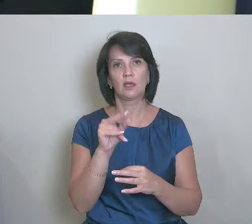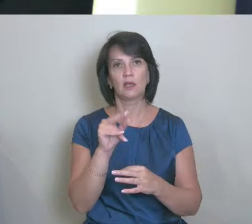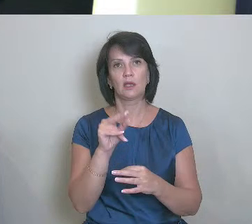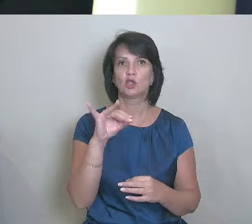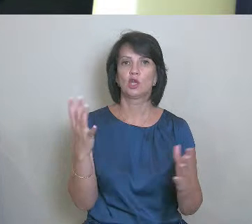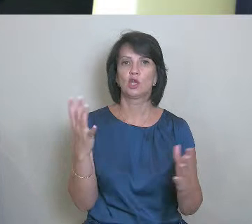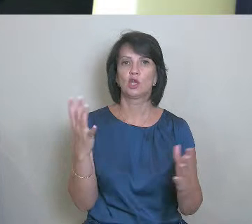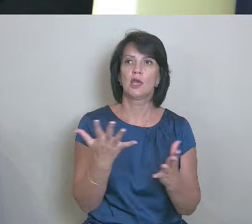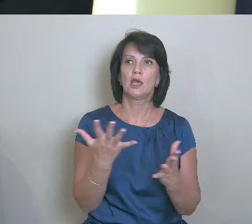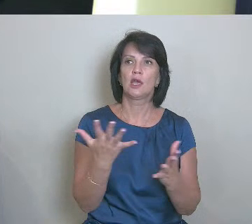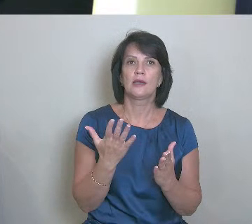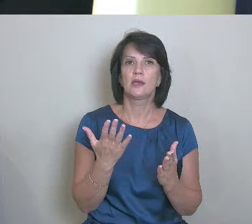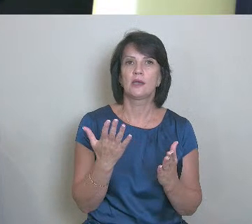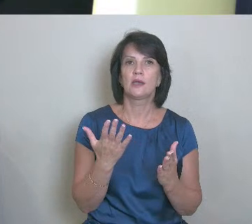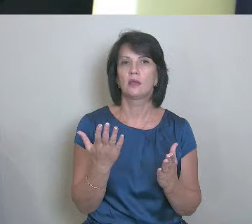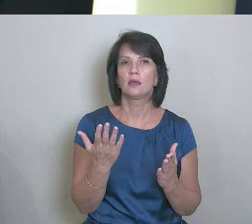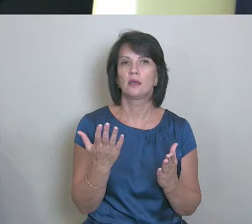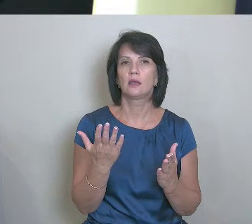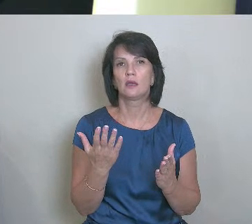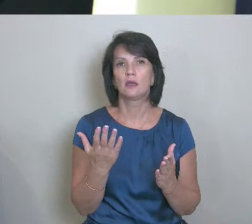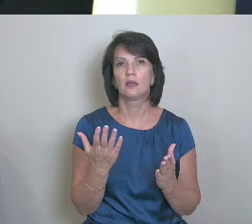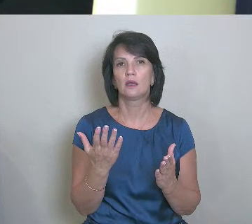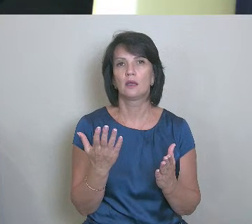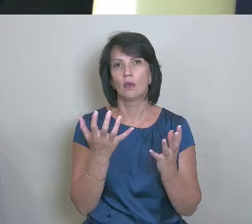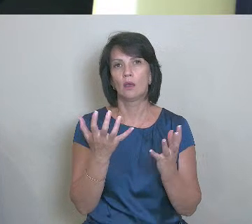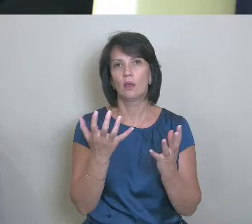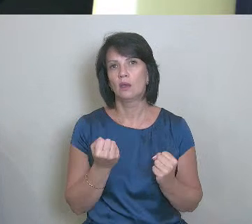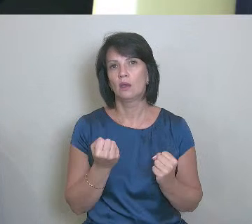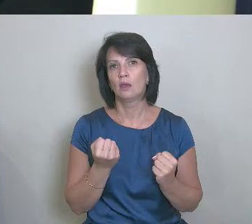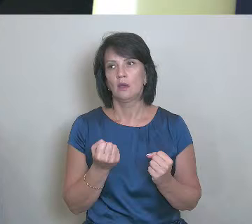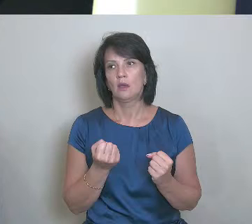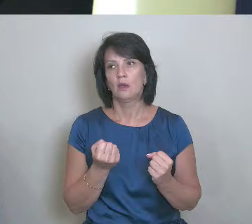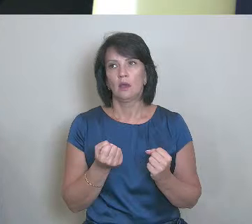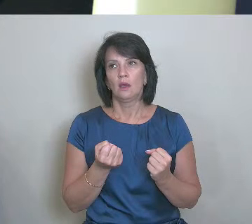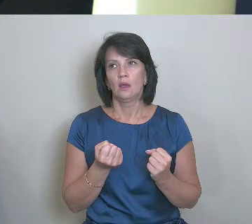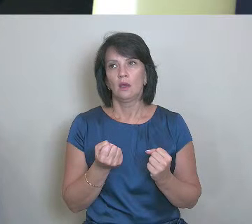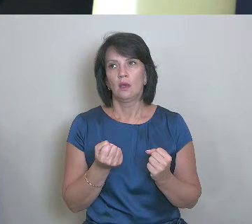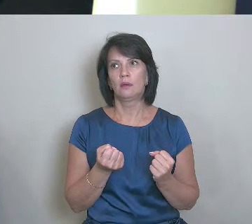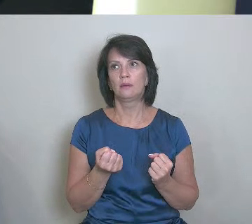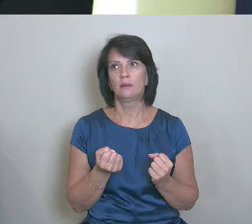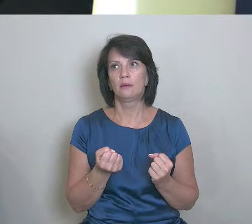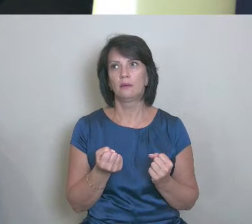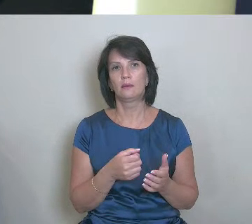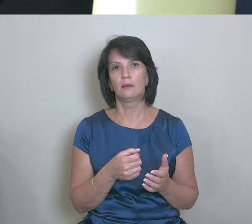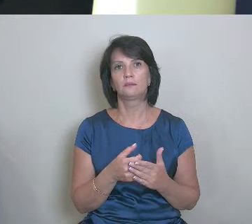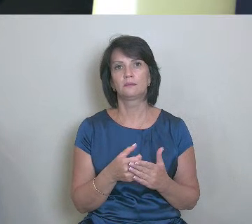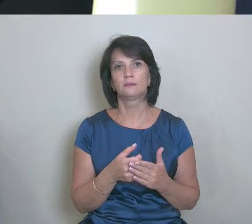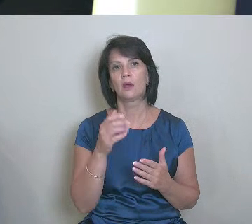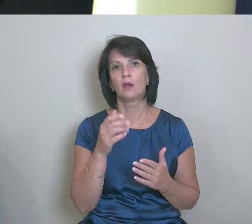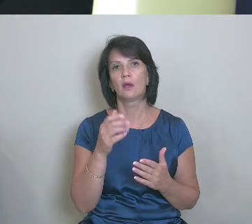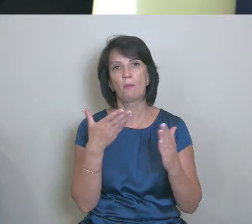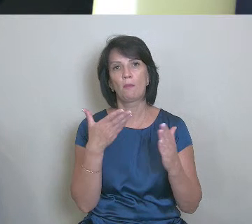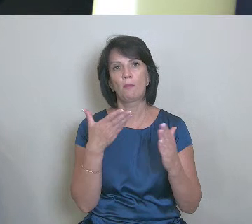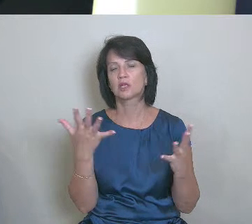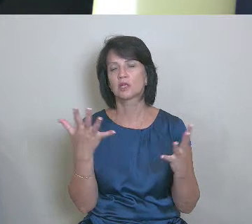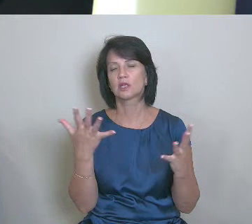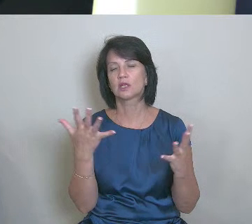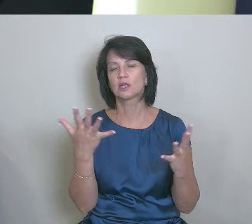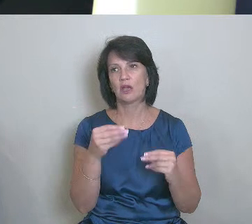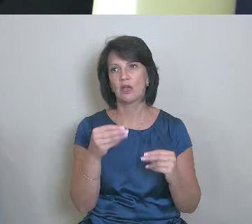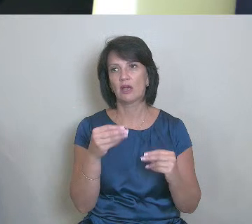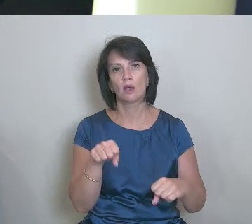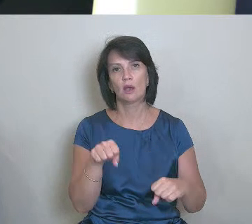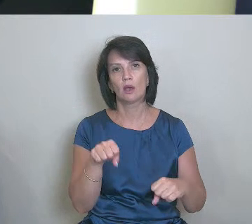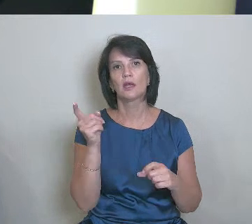and carrying out the elections, or is it a mentor kind of which passes the regulations which actually create